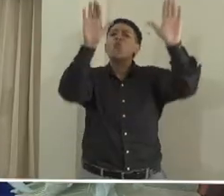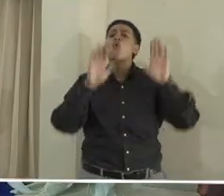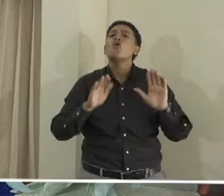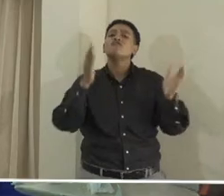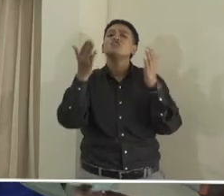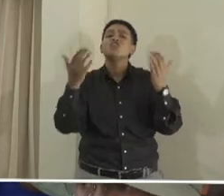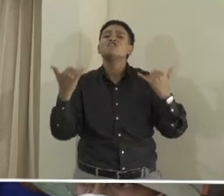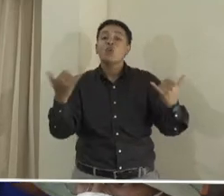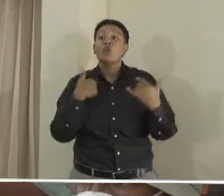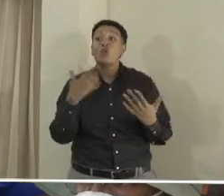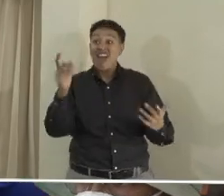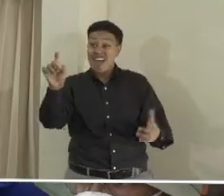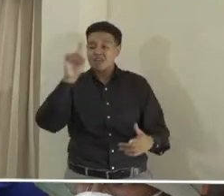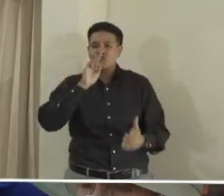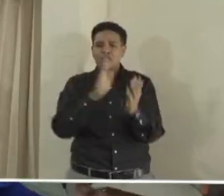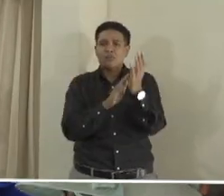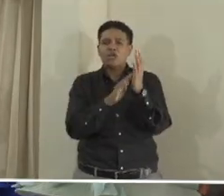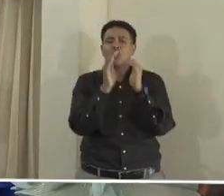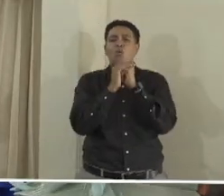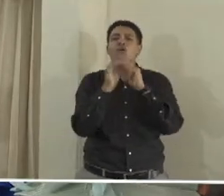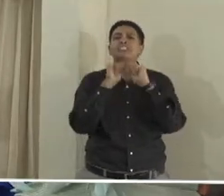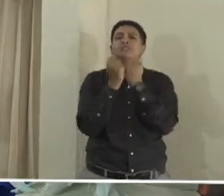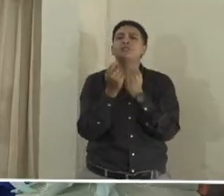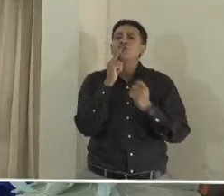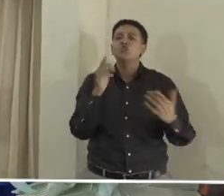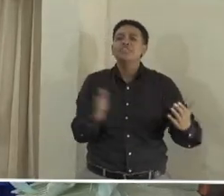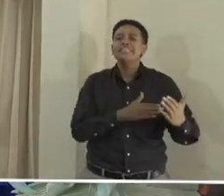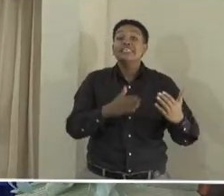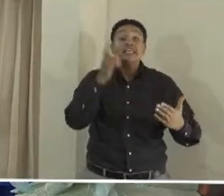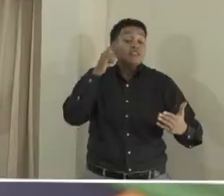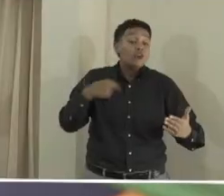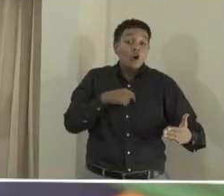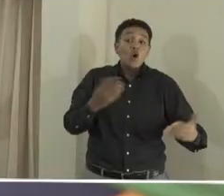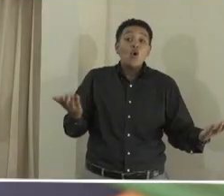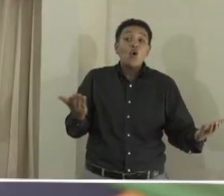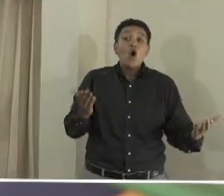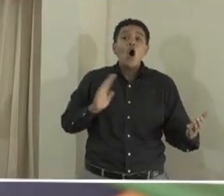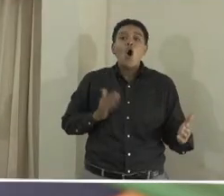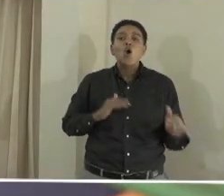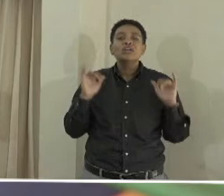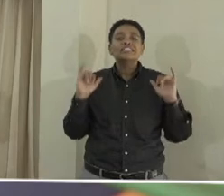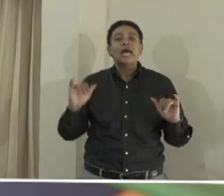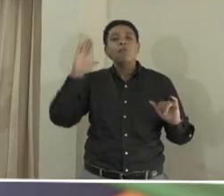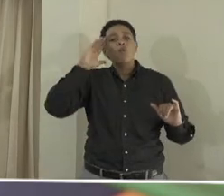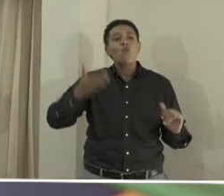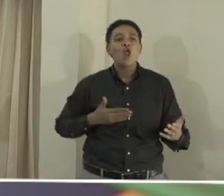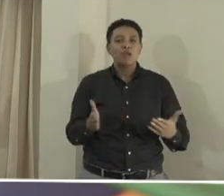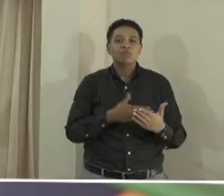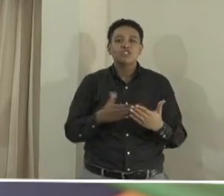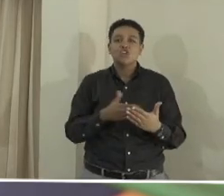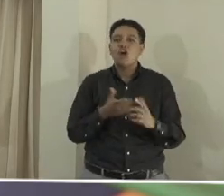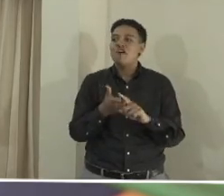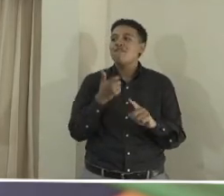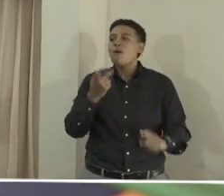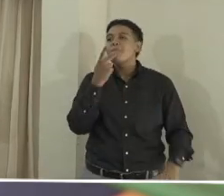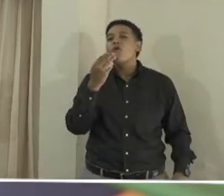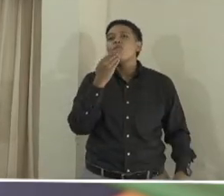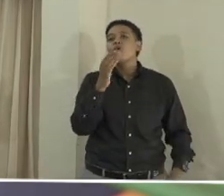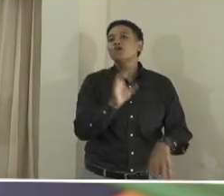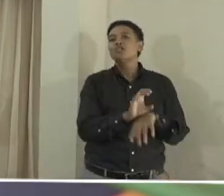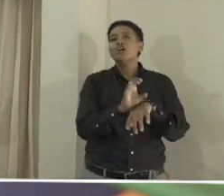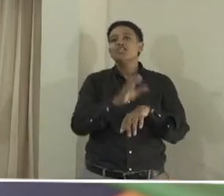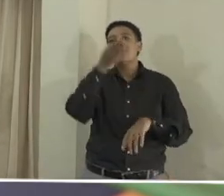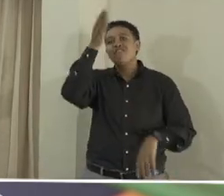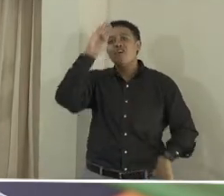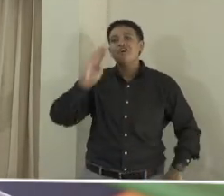I'm going to ask the praise and worship team to sing for us our usual welcome song from the Portmore Church of